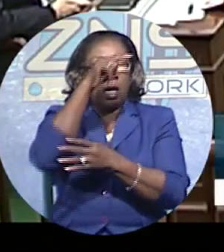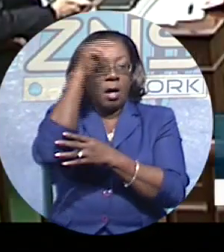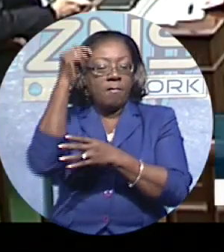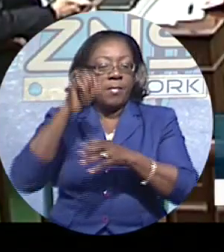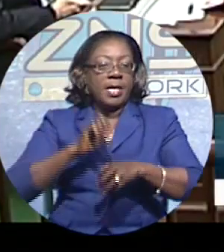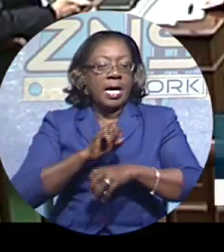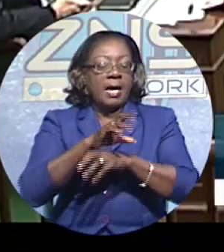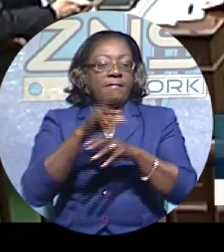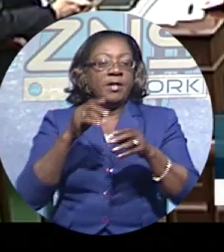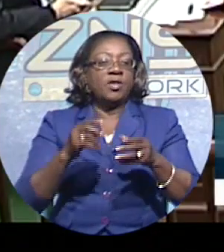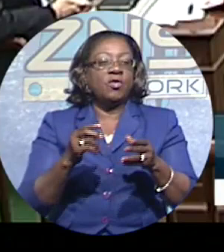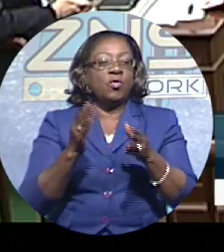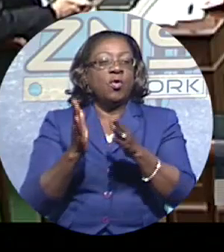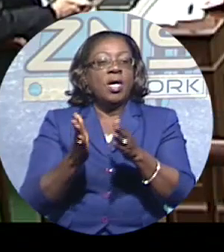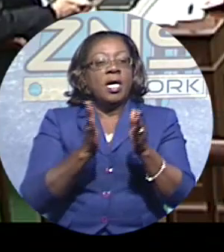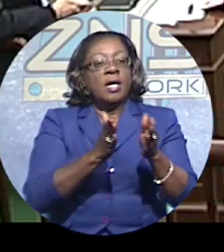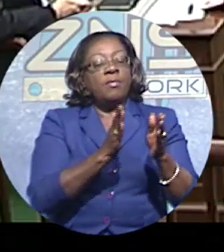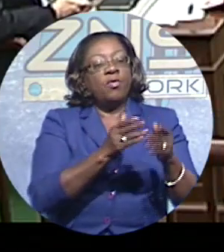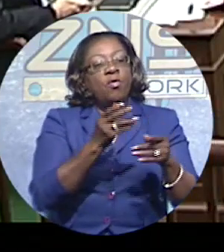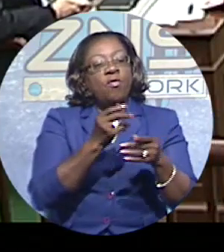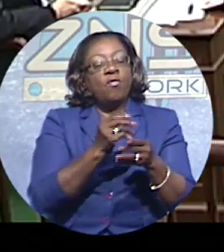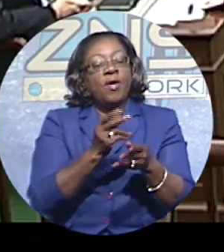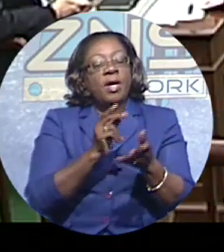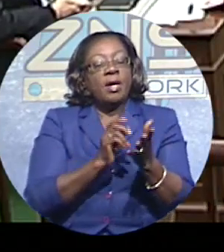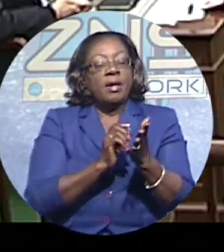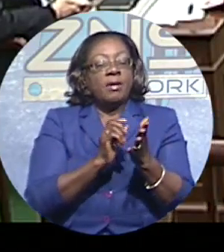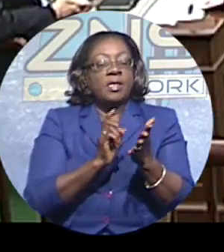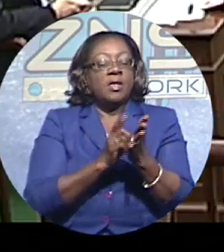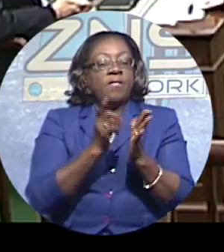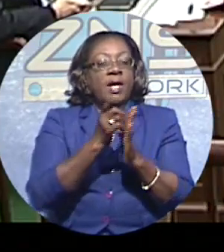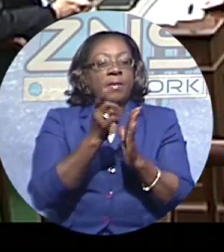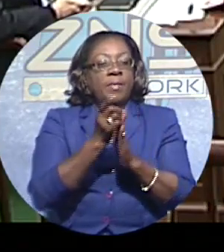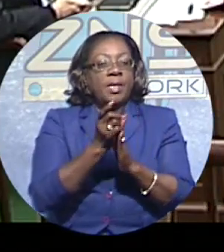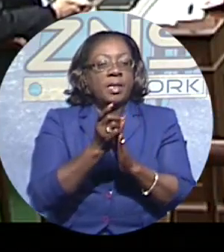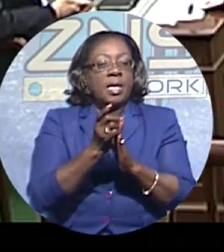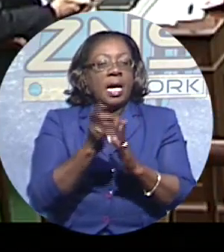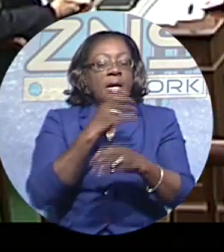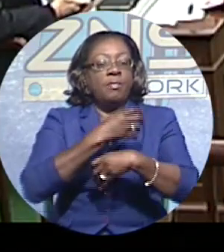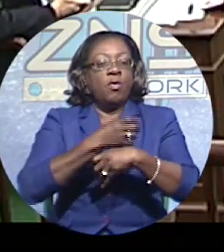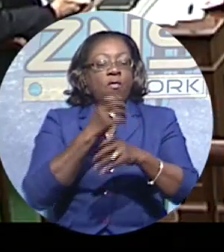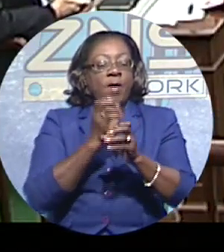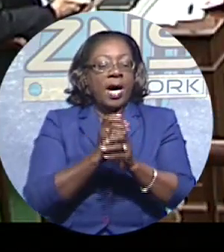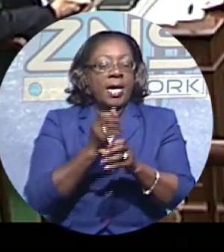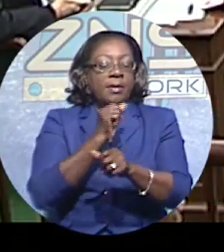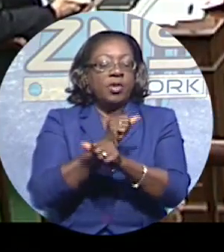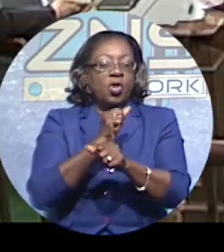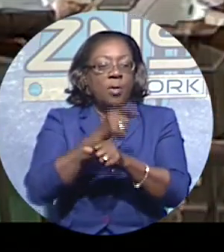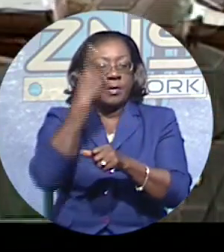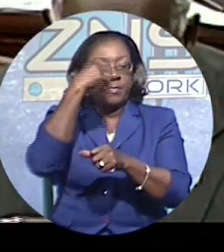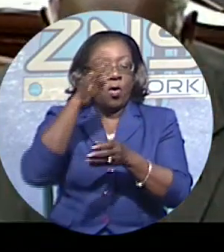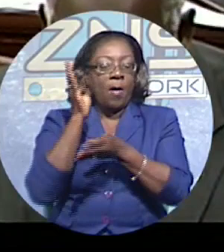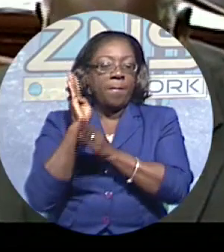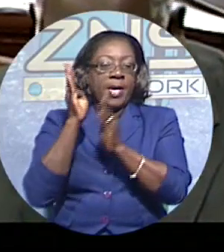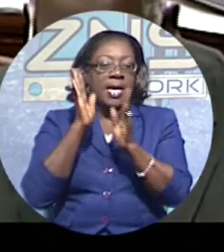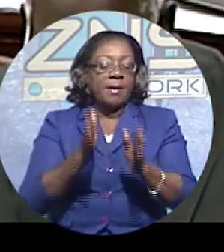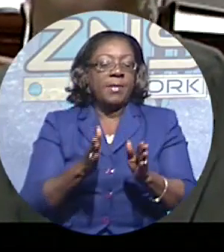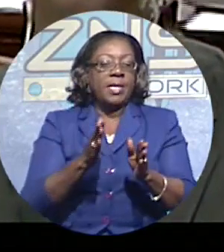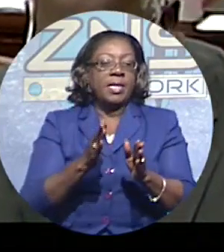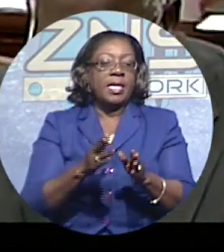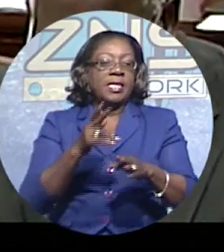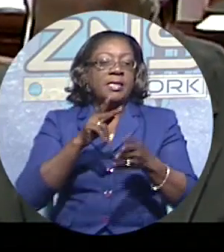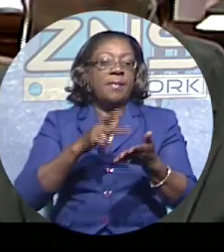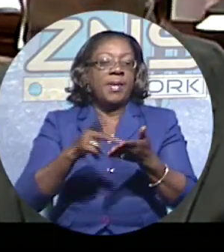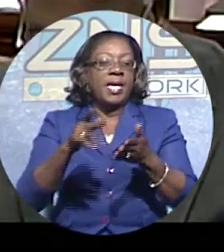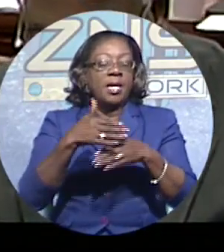efforts to further develop and expand the economy and provide employment opportunities for Bahamians are paying off. The economy of